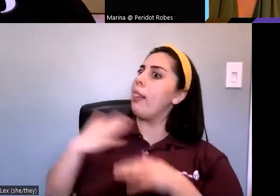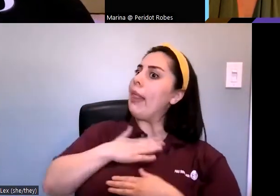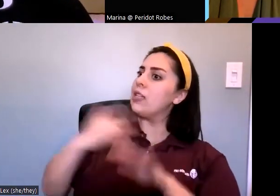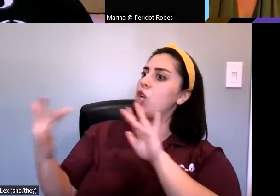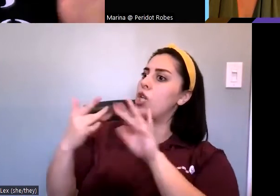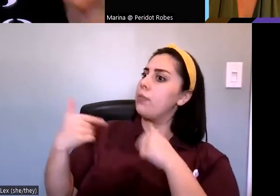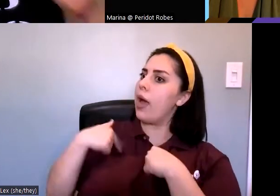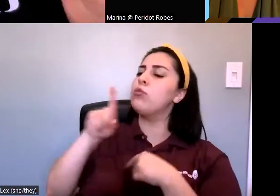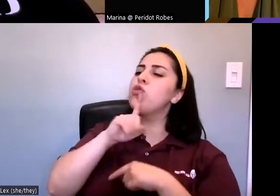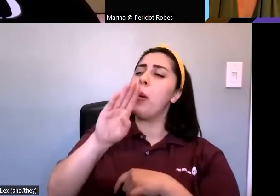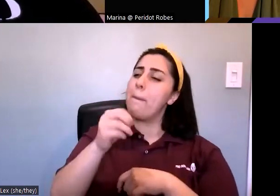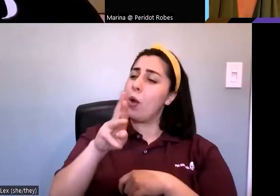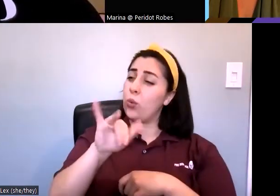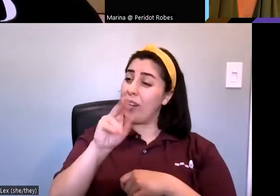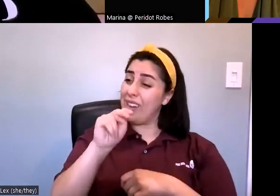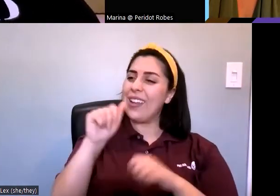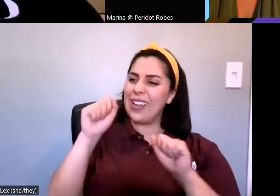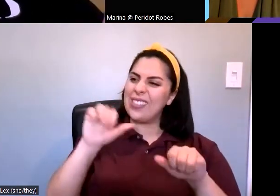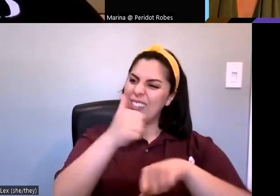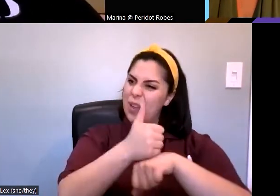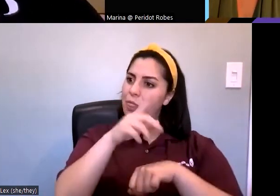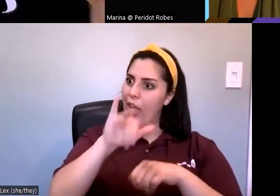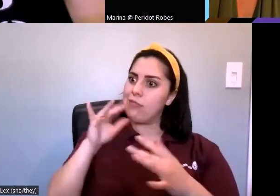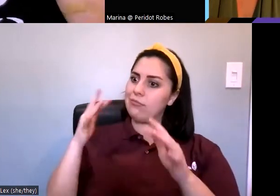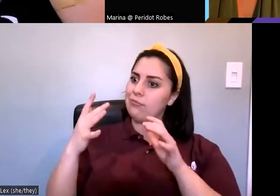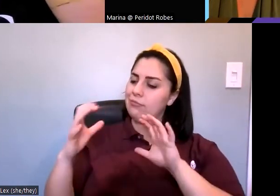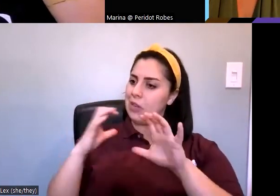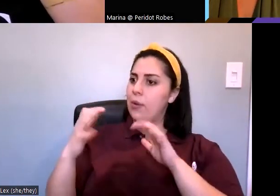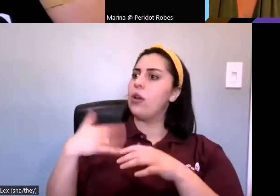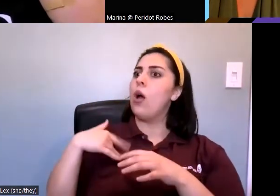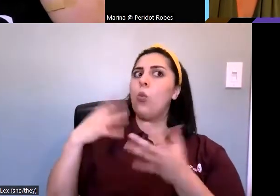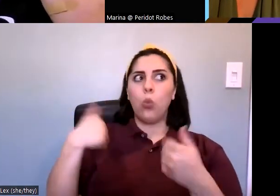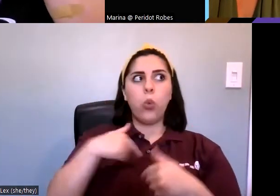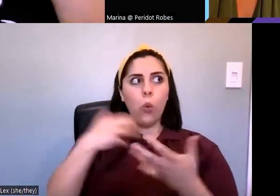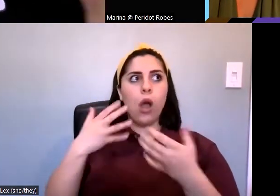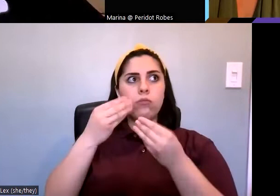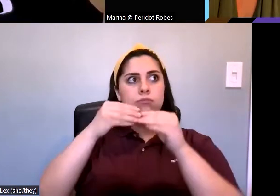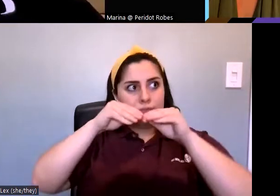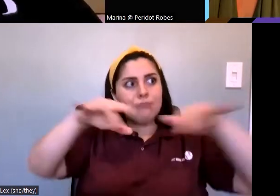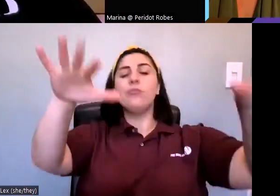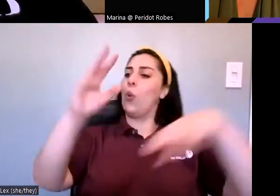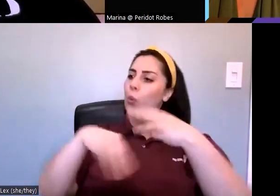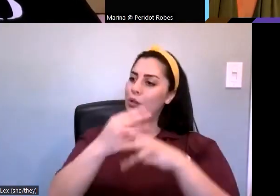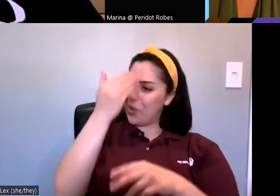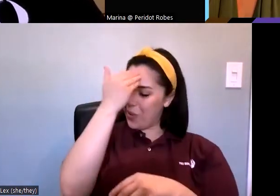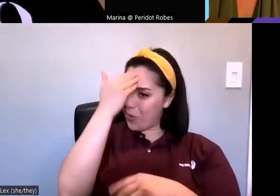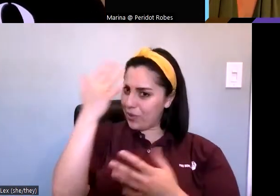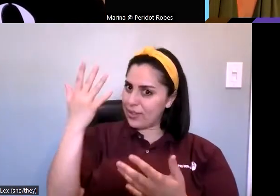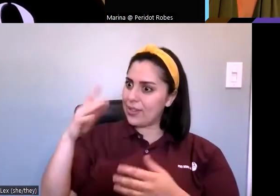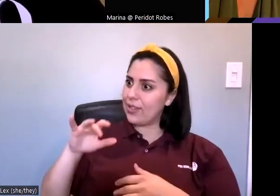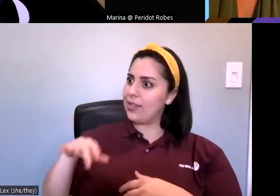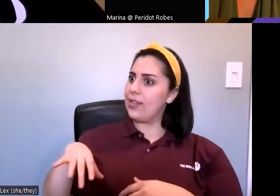I'm sure Marina will set it up. And because we want the world to know, I'm rooting for anyone who wants to design